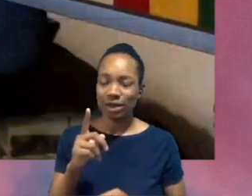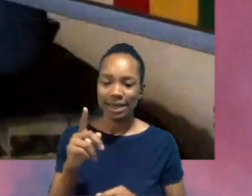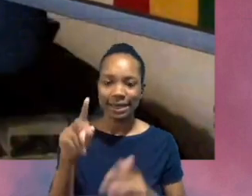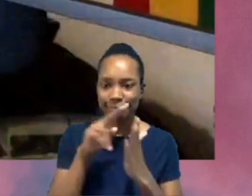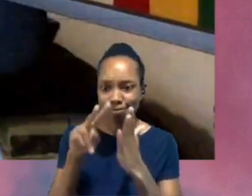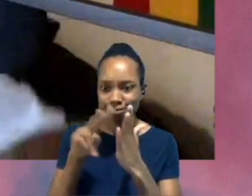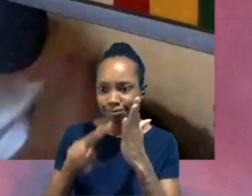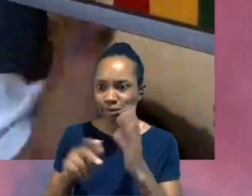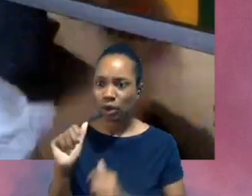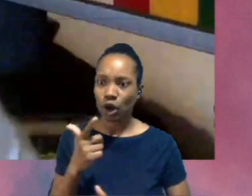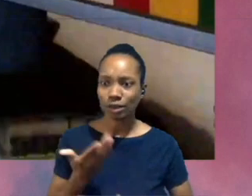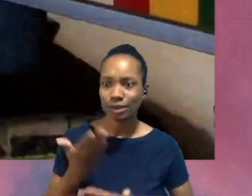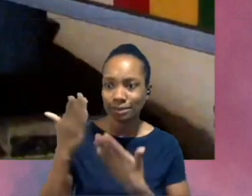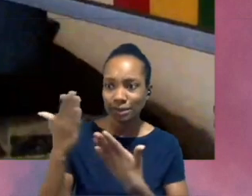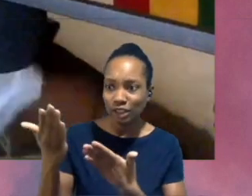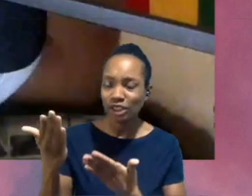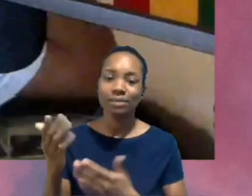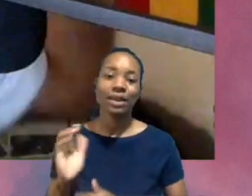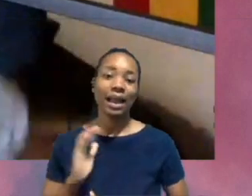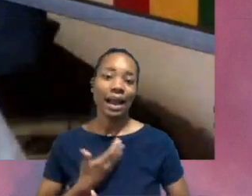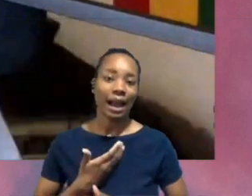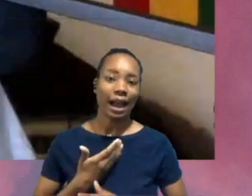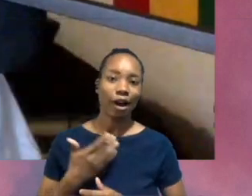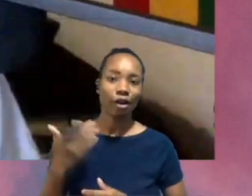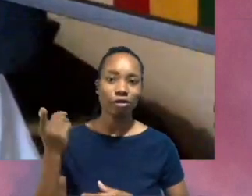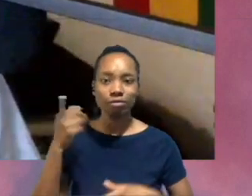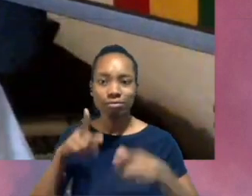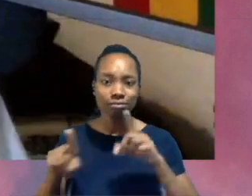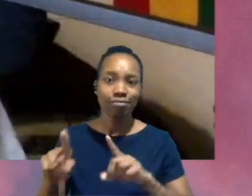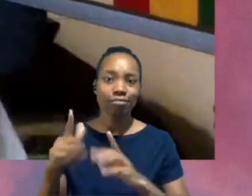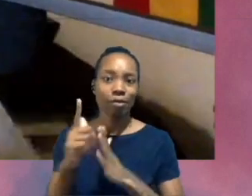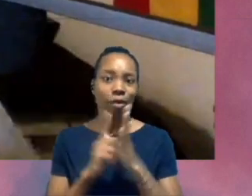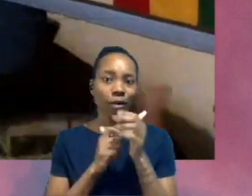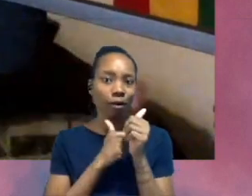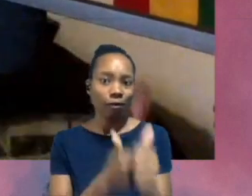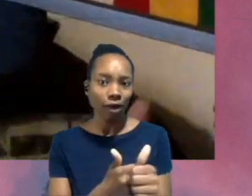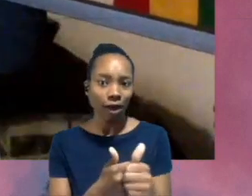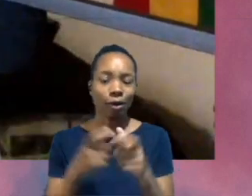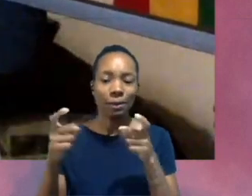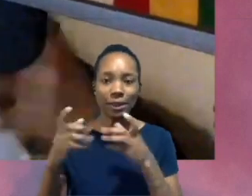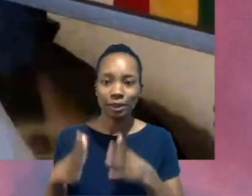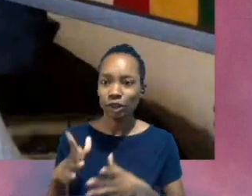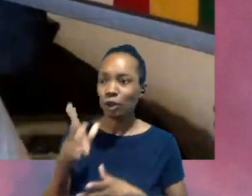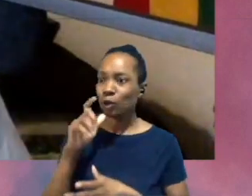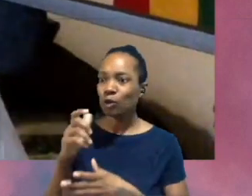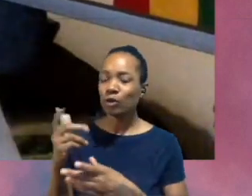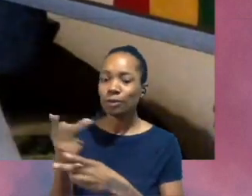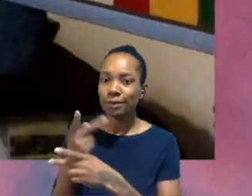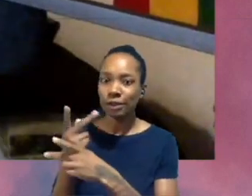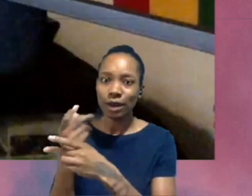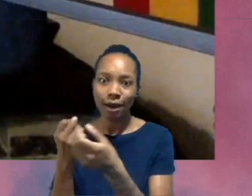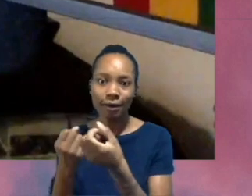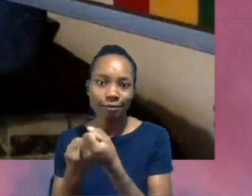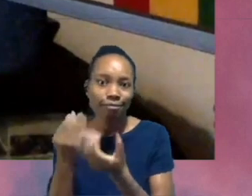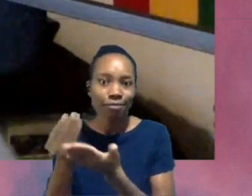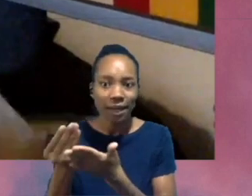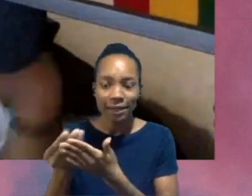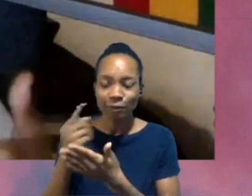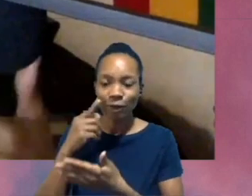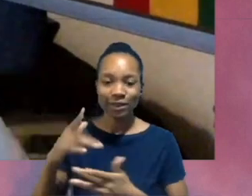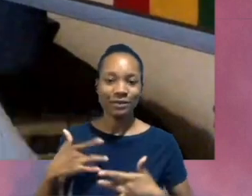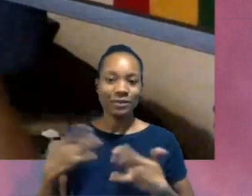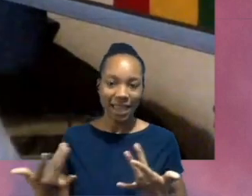our compliance manager, Ann Smooth, for helping us figure out how to fund the thing. And for our executive director, always Christy Johnson Limon,